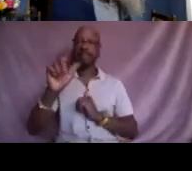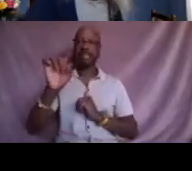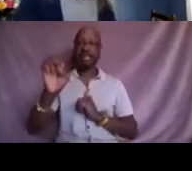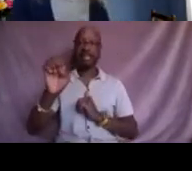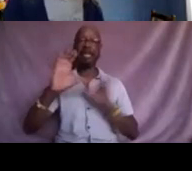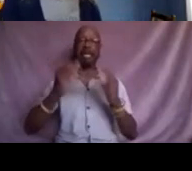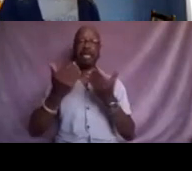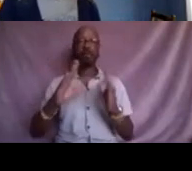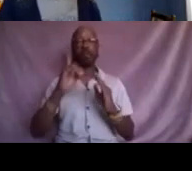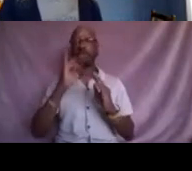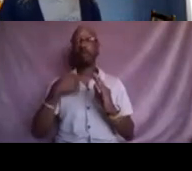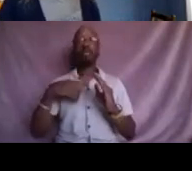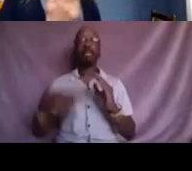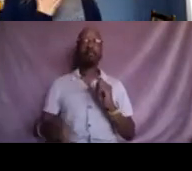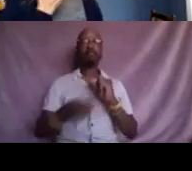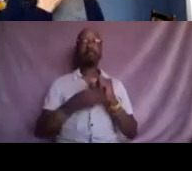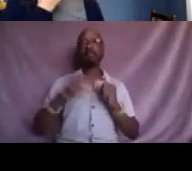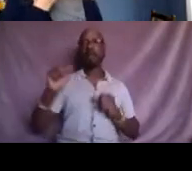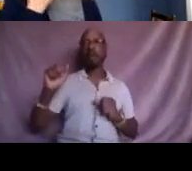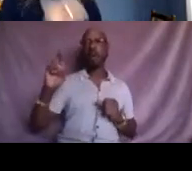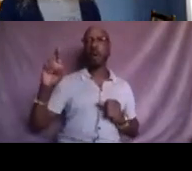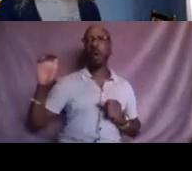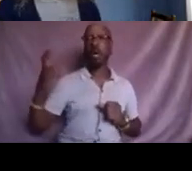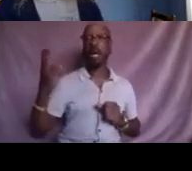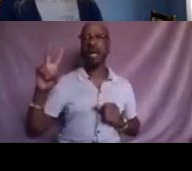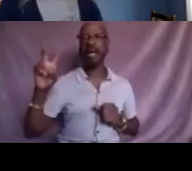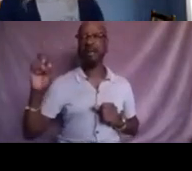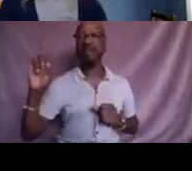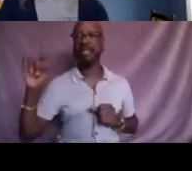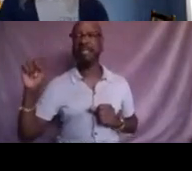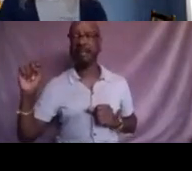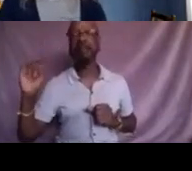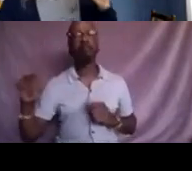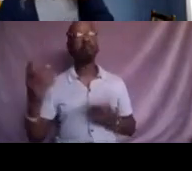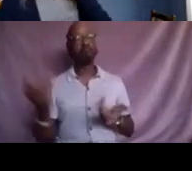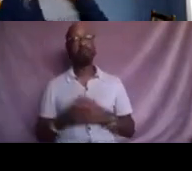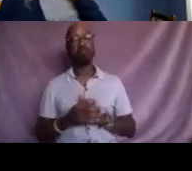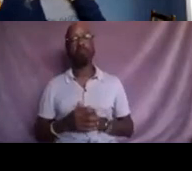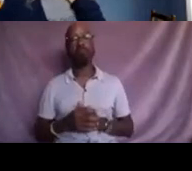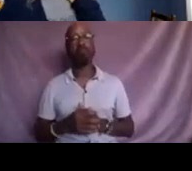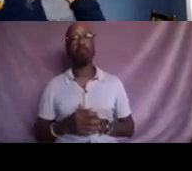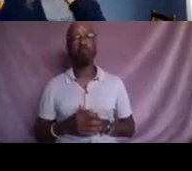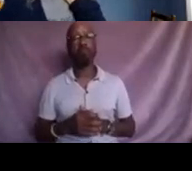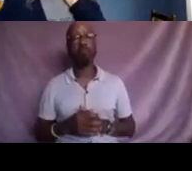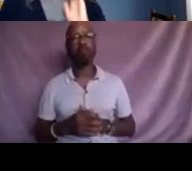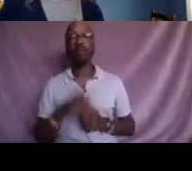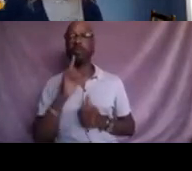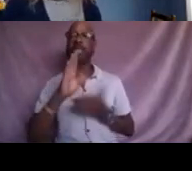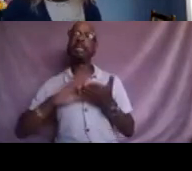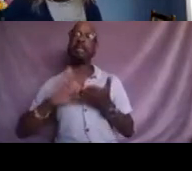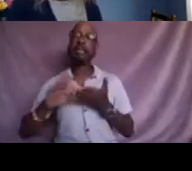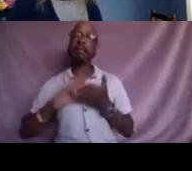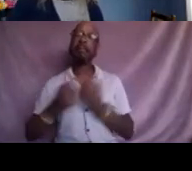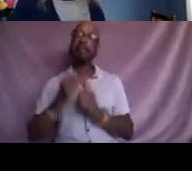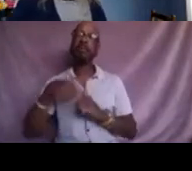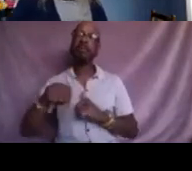still reuse posts from an archived classroom. So there's no, archiving it cleans it up both for you and for students. So students